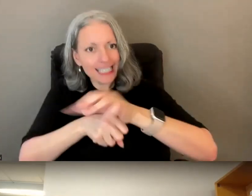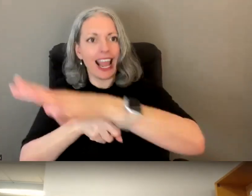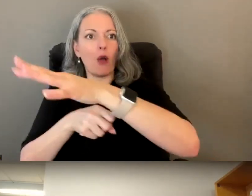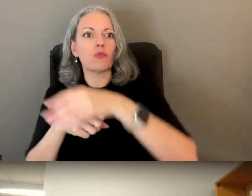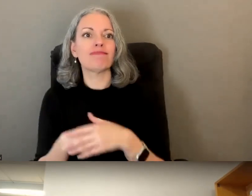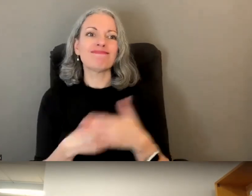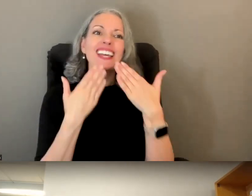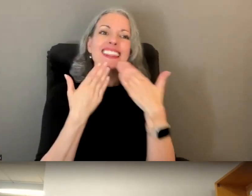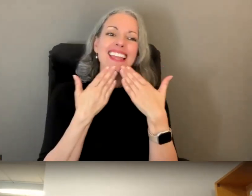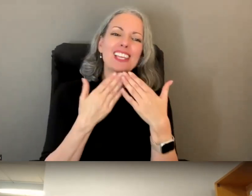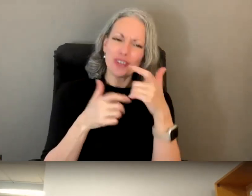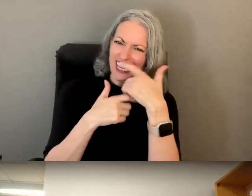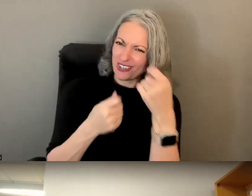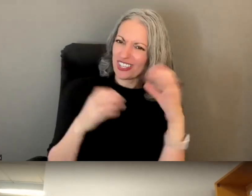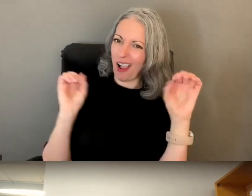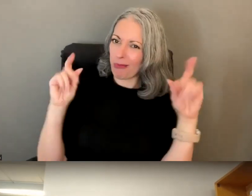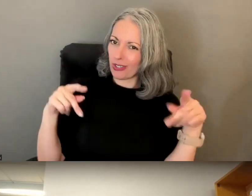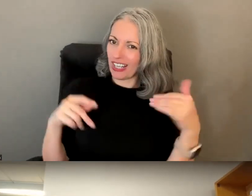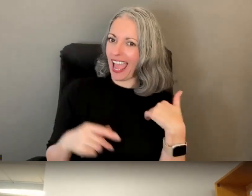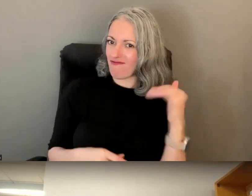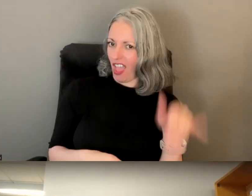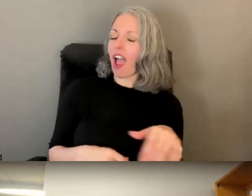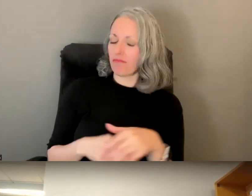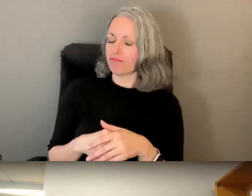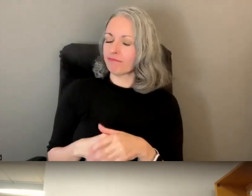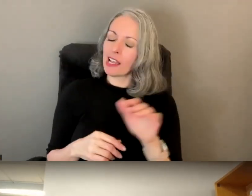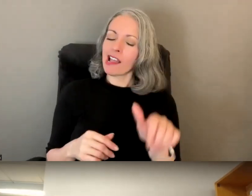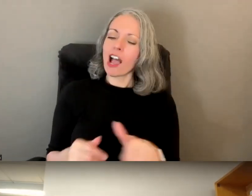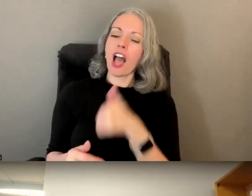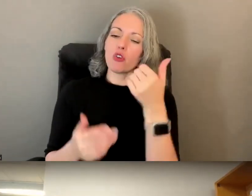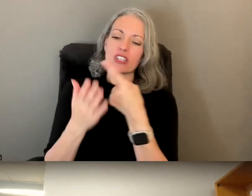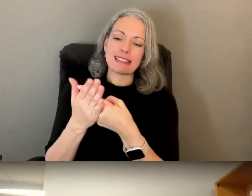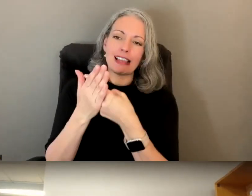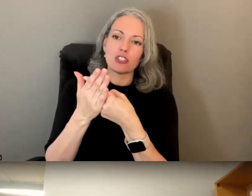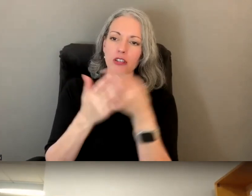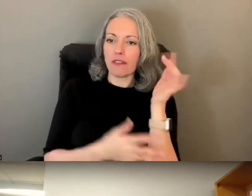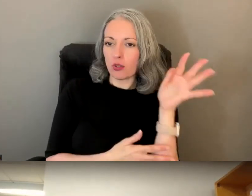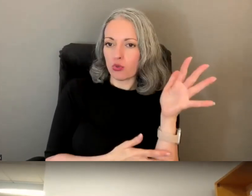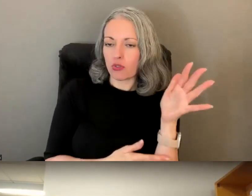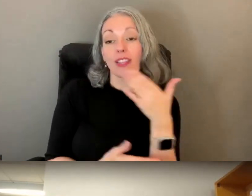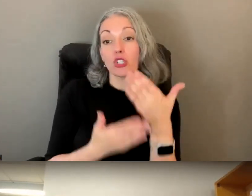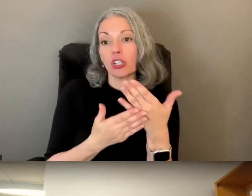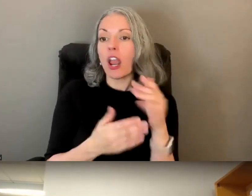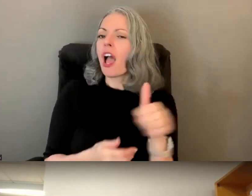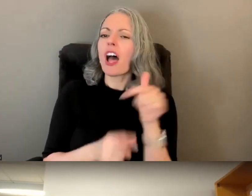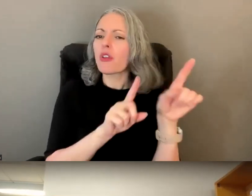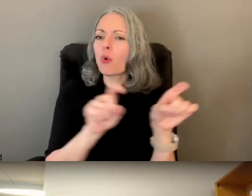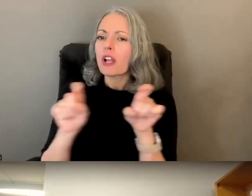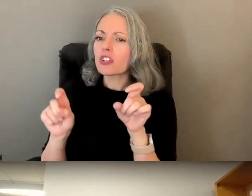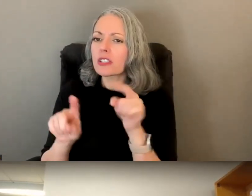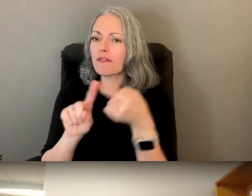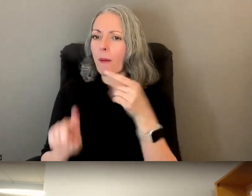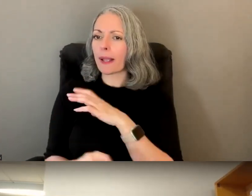That sounds like an interesting opportunity to have kind of the discussion about the future of it. Other questions from committee